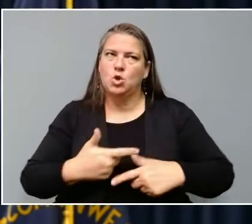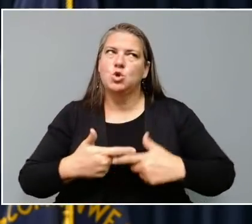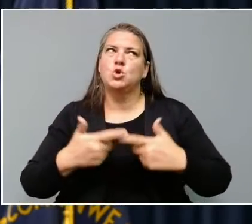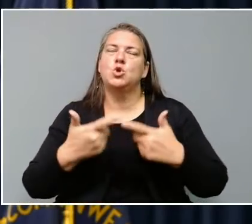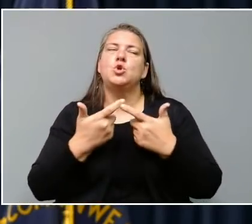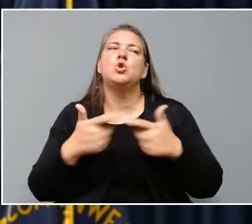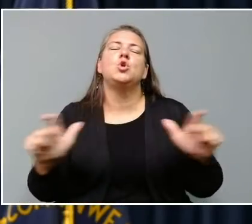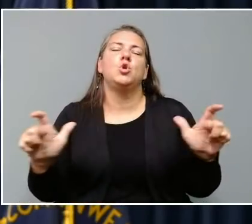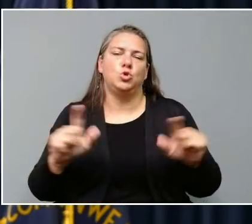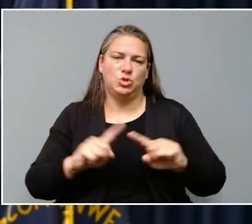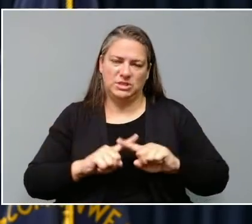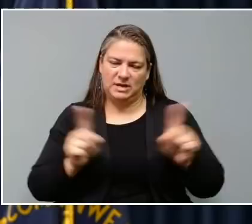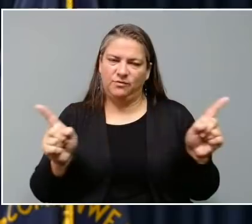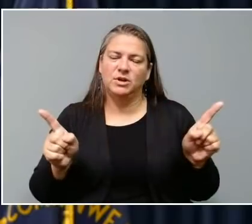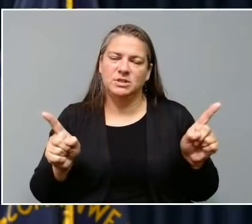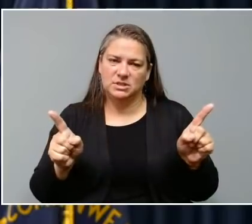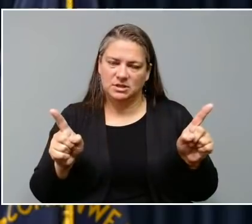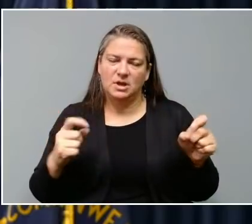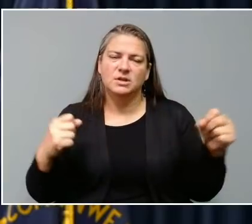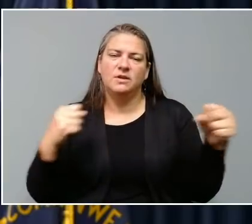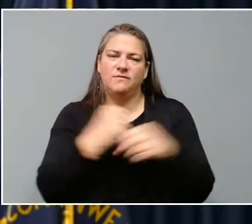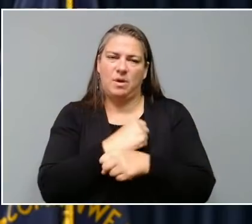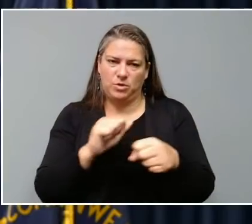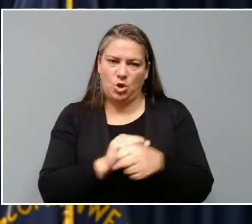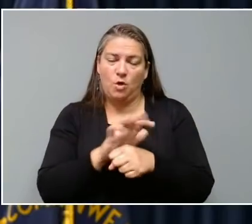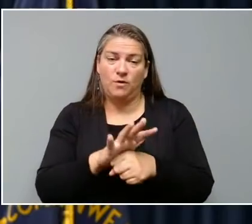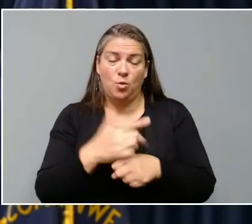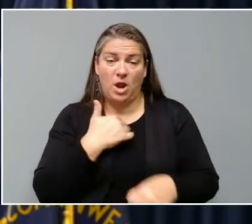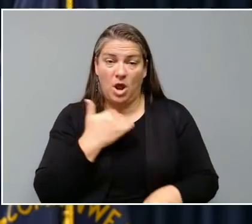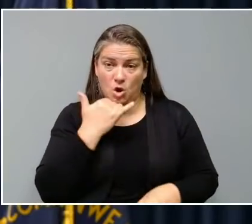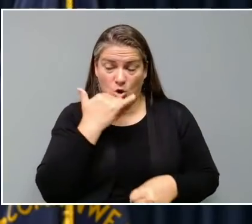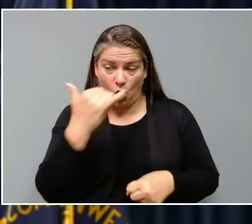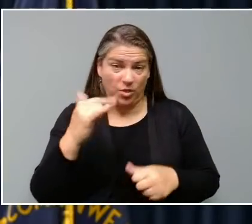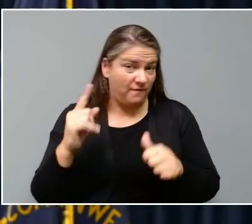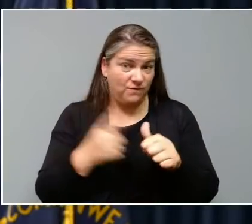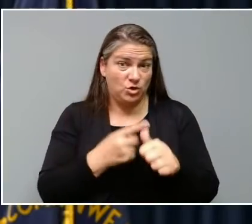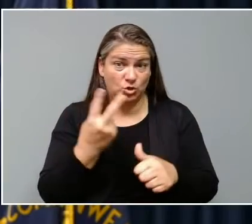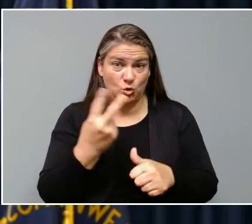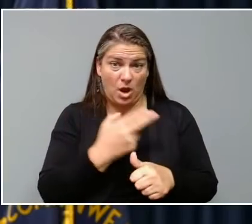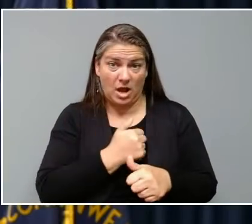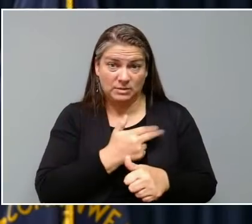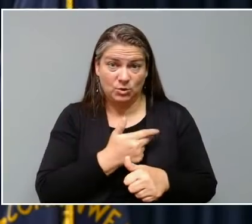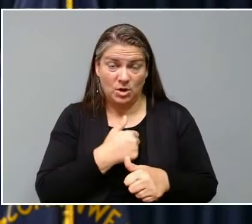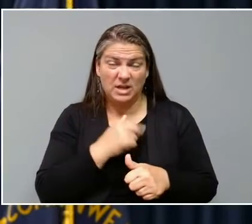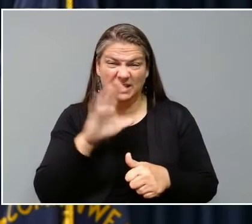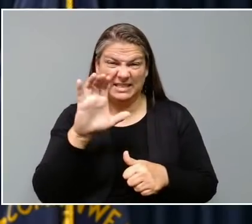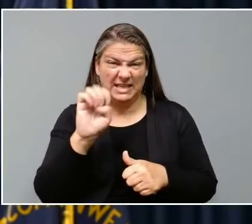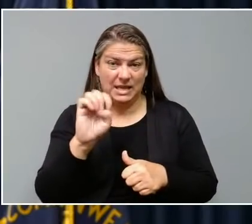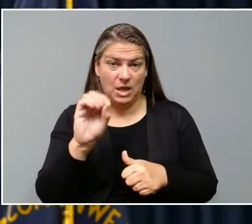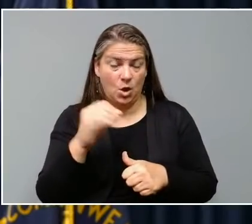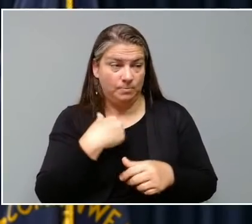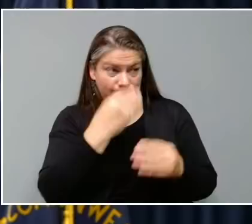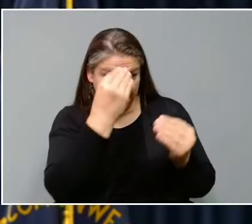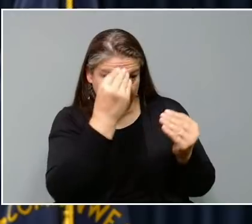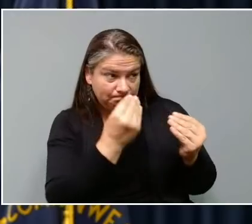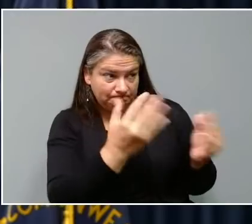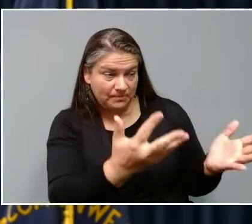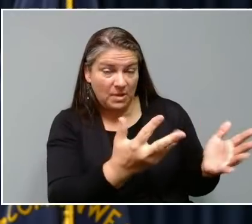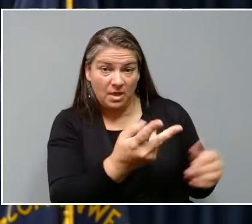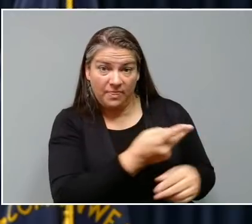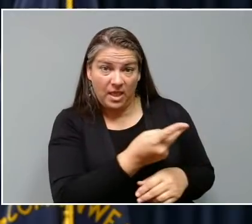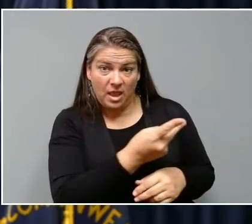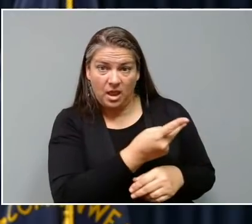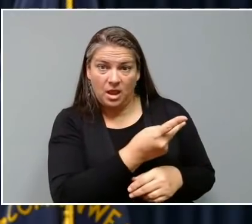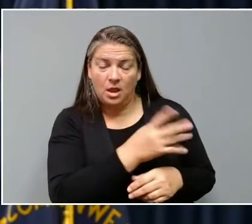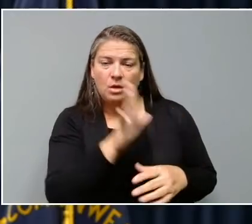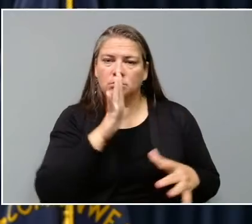the fight against COVID-19. And when I called the first 2 hospitals CEOs to tell them about this, they not only got really